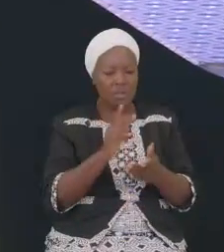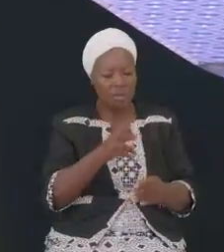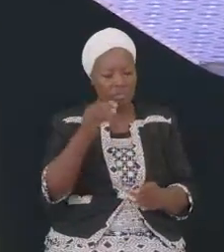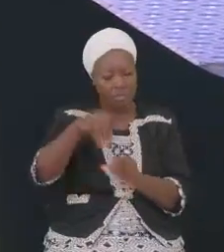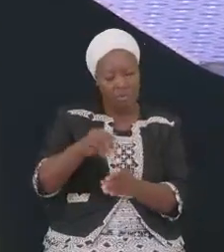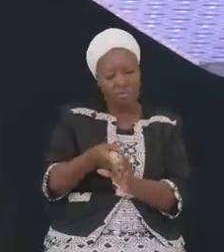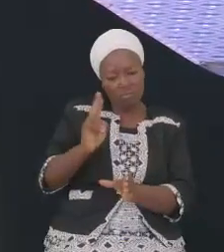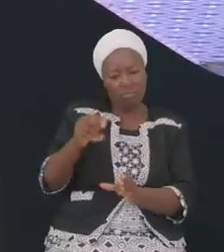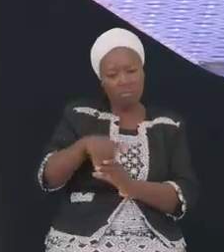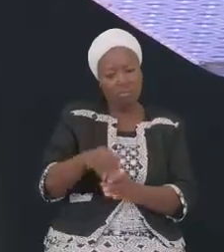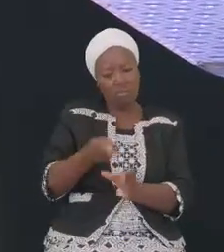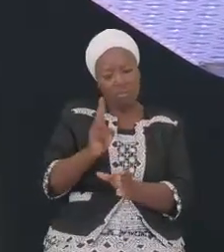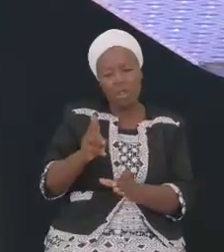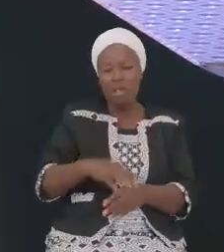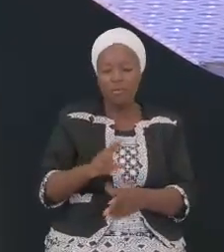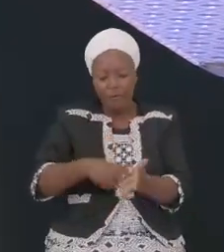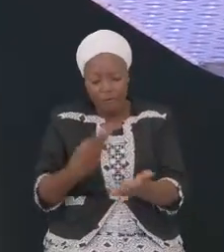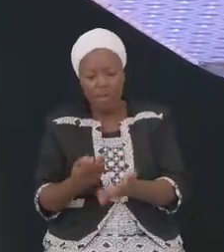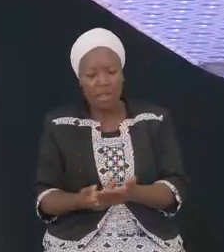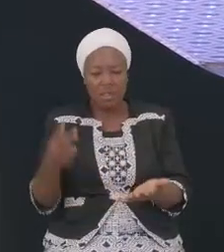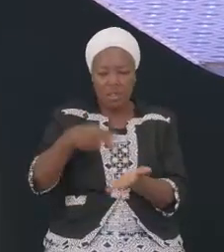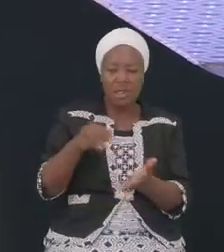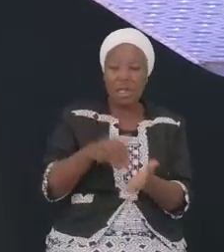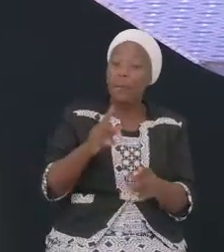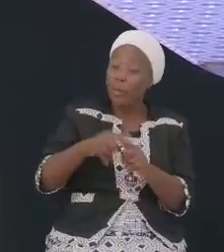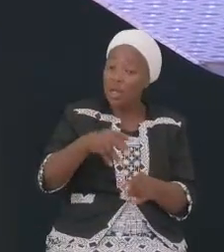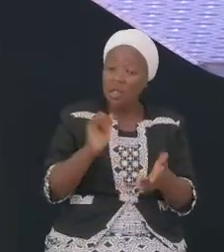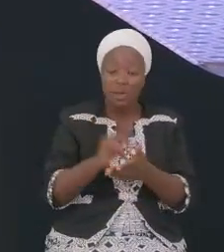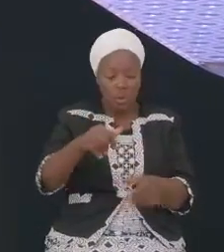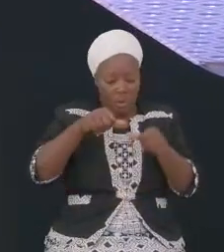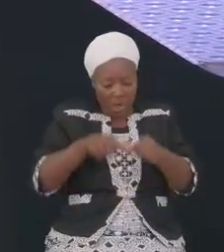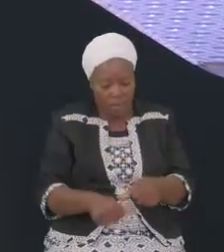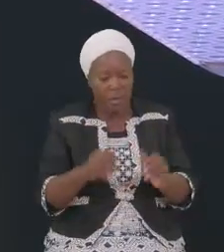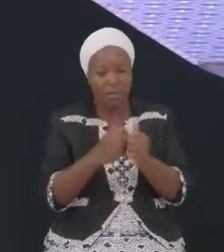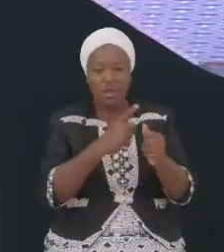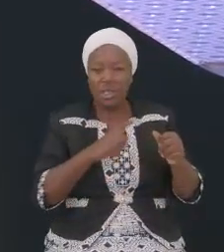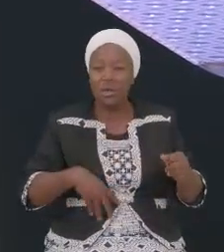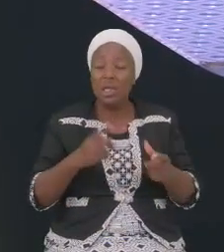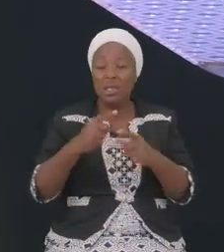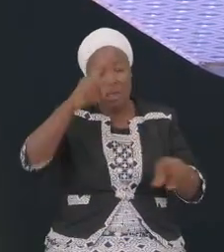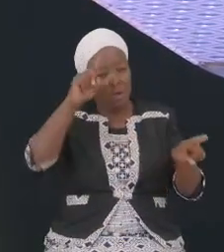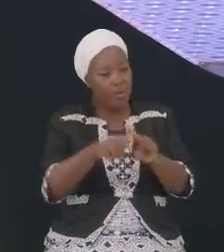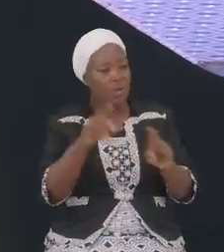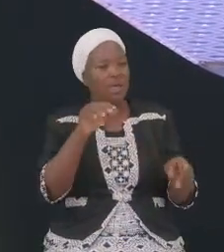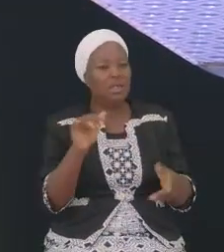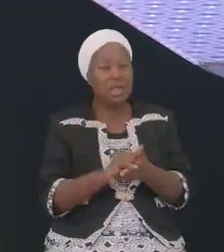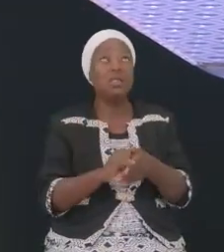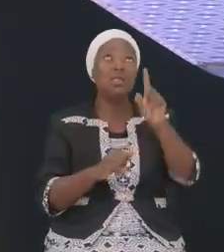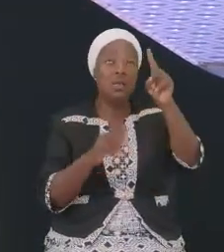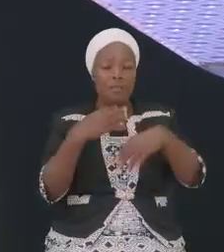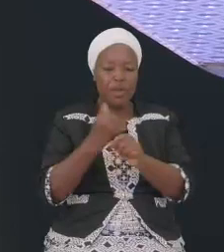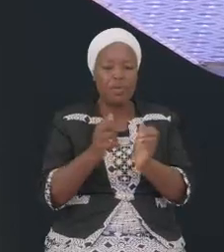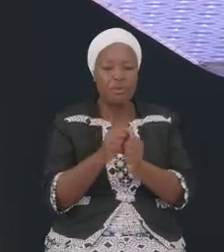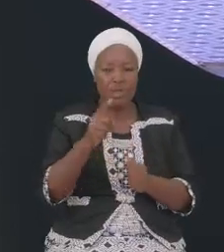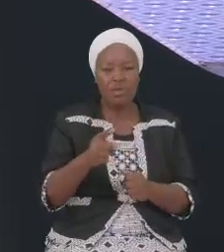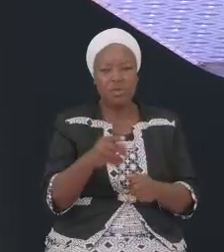out, falling and rising, but that you will remain with the Lord, and the covenant that He makes will be in